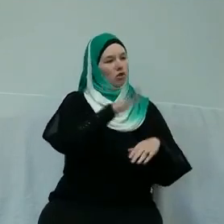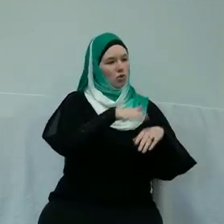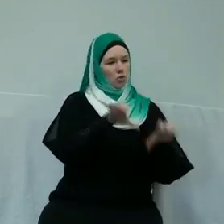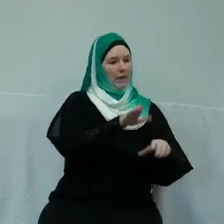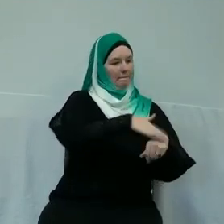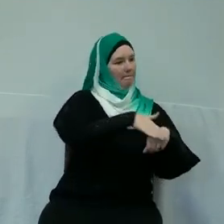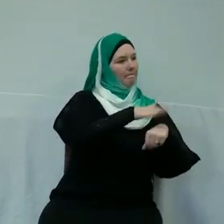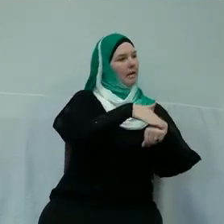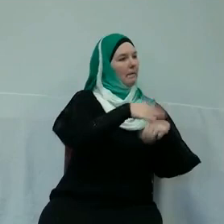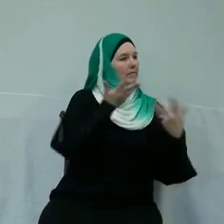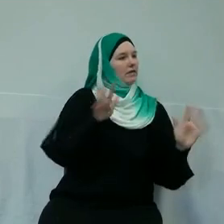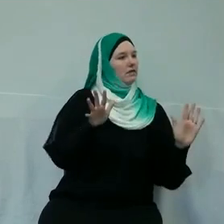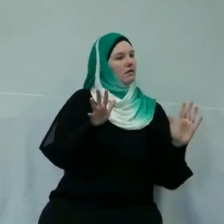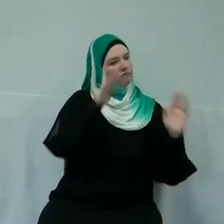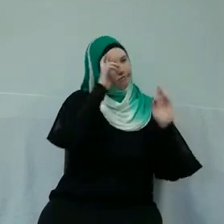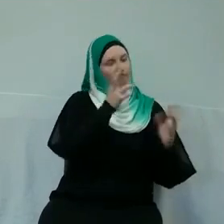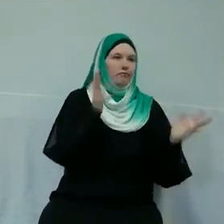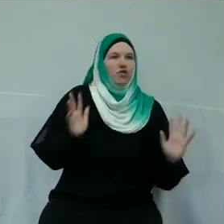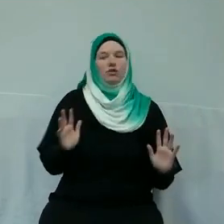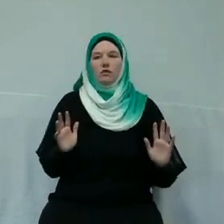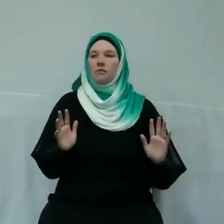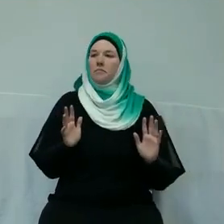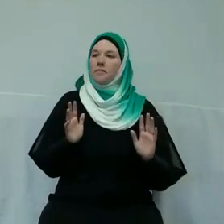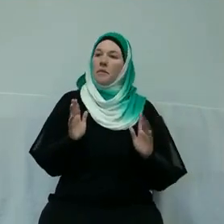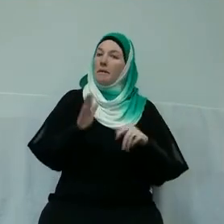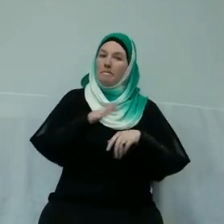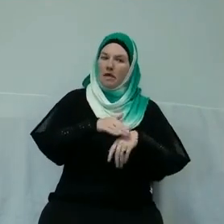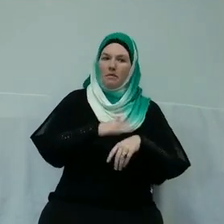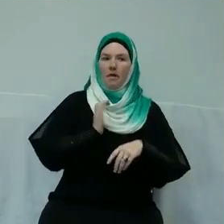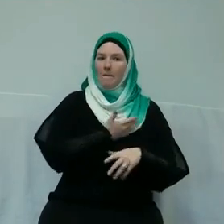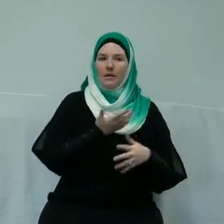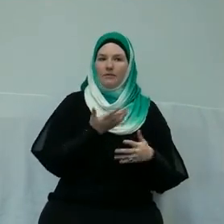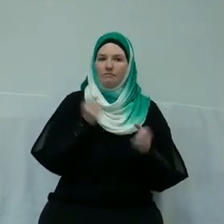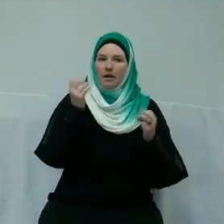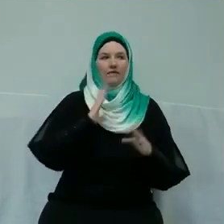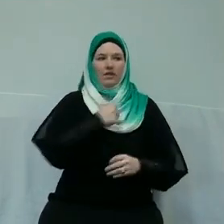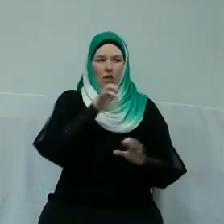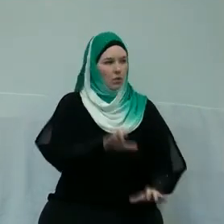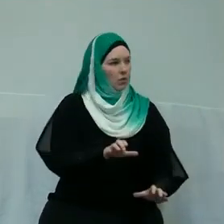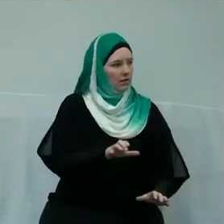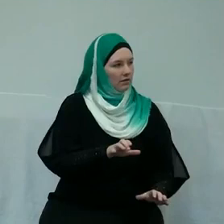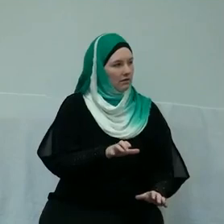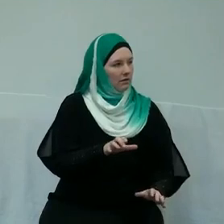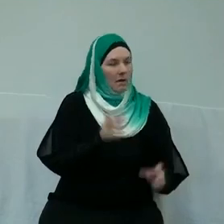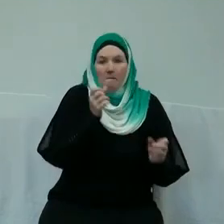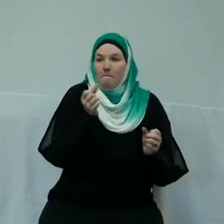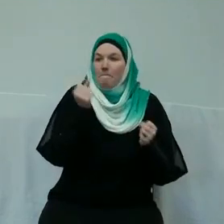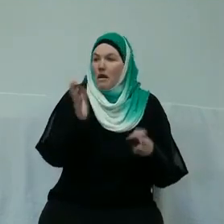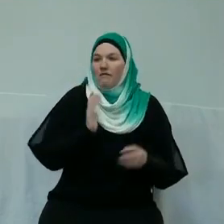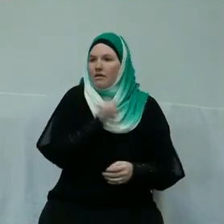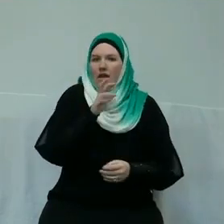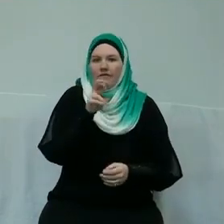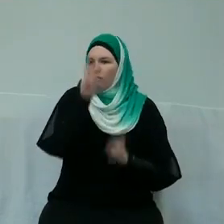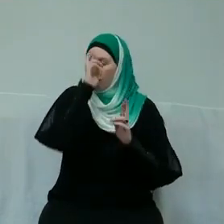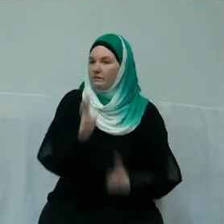minimum. And unfortunately, even the minimum, many of us are not doing it. Many of us are not